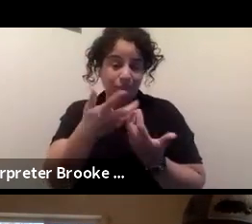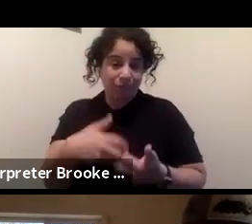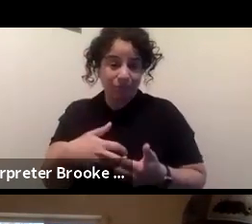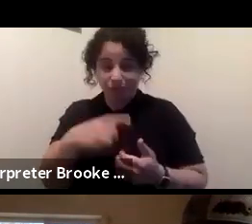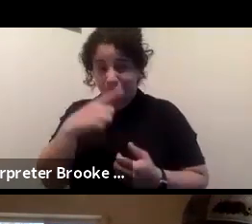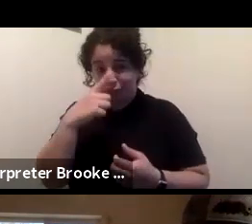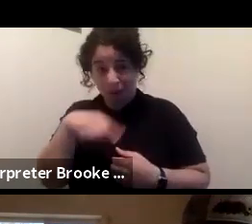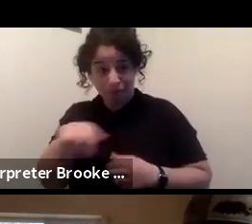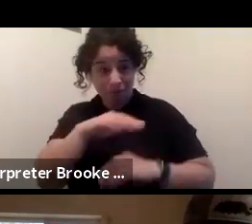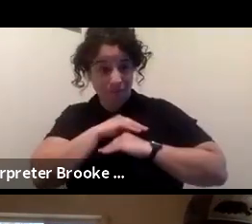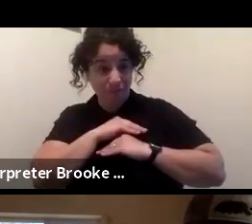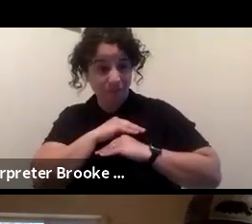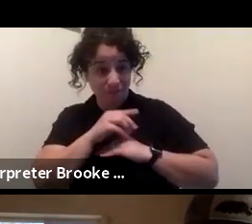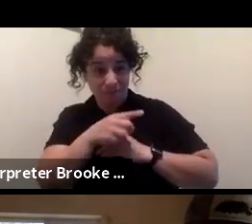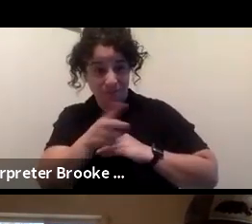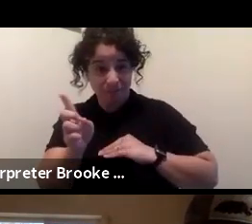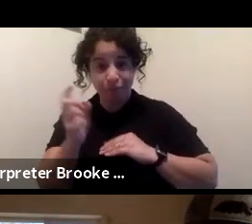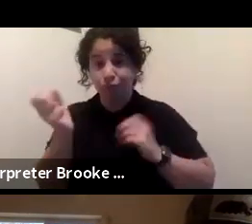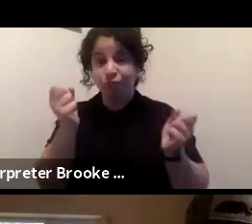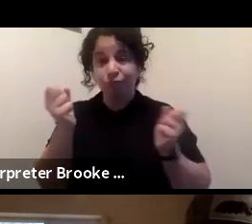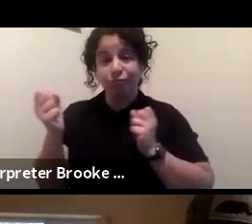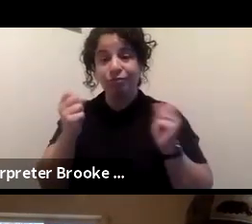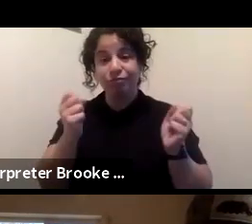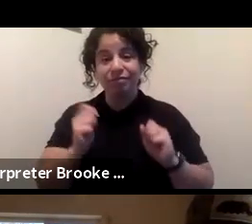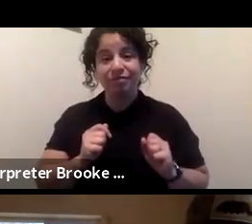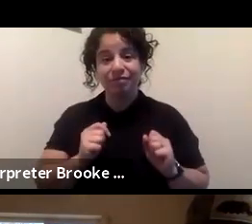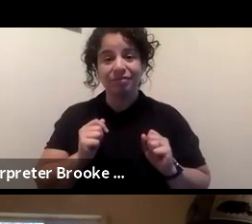everyone. So okay.